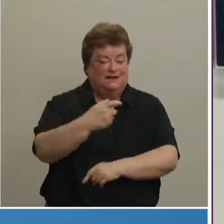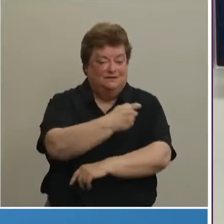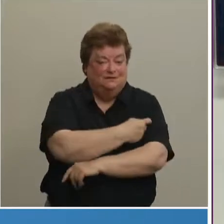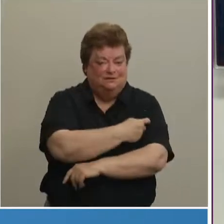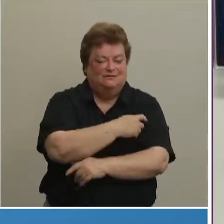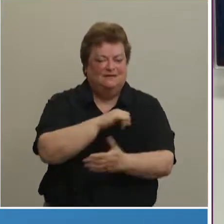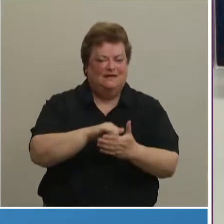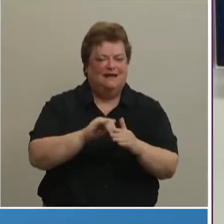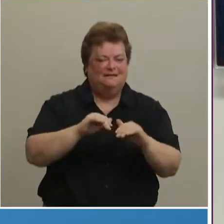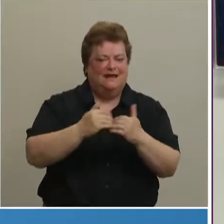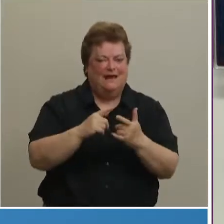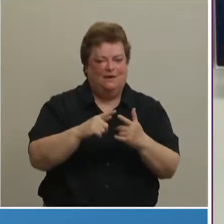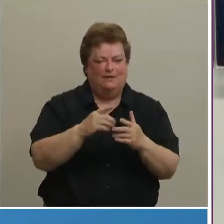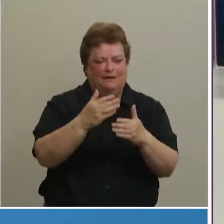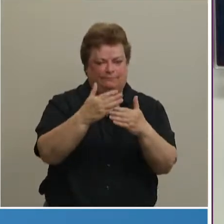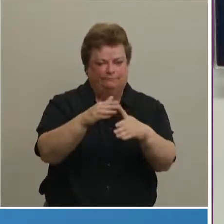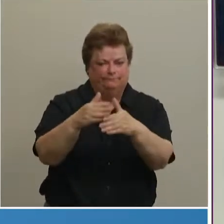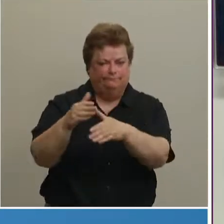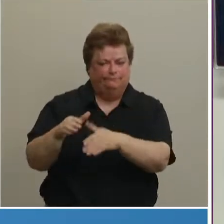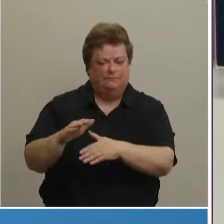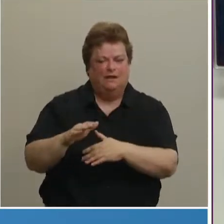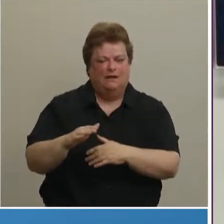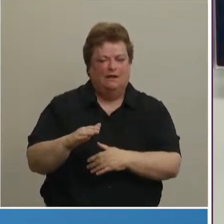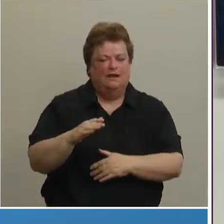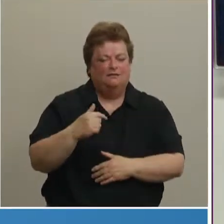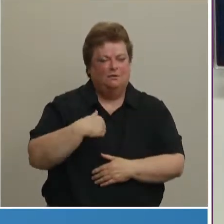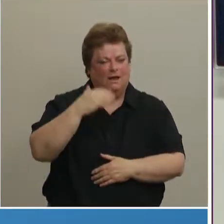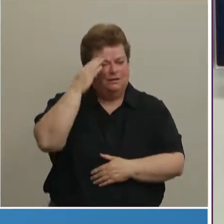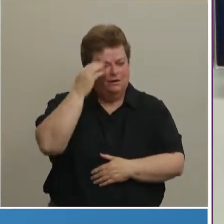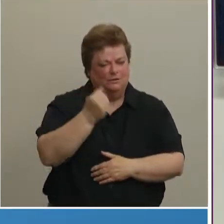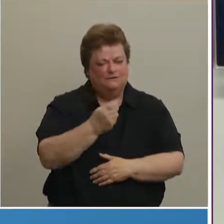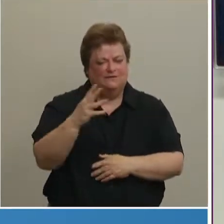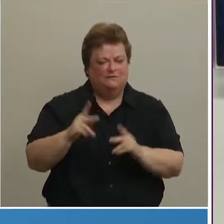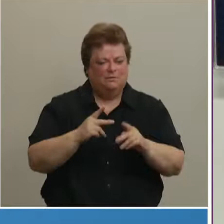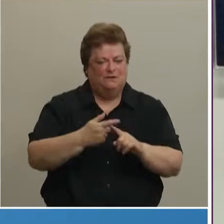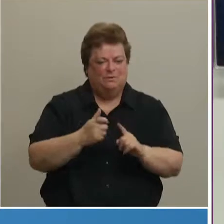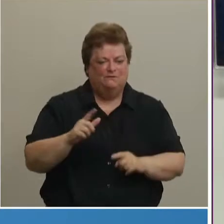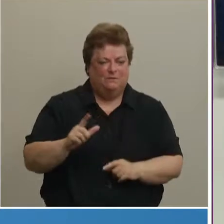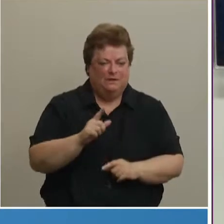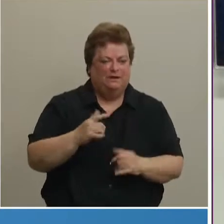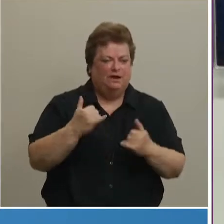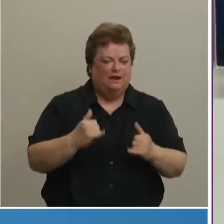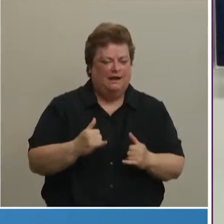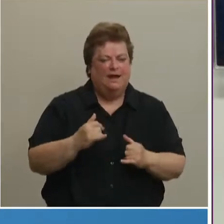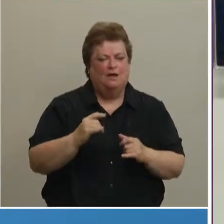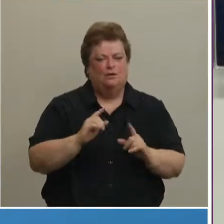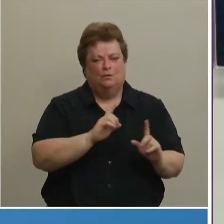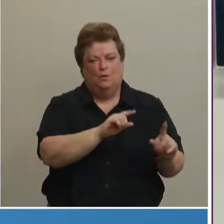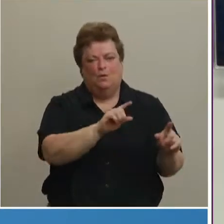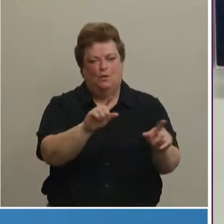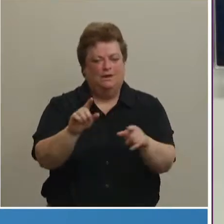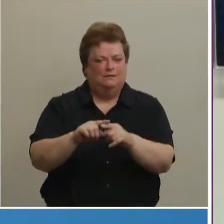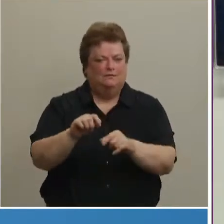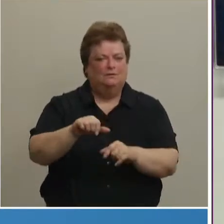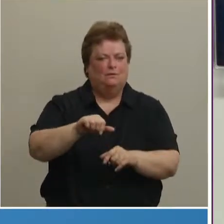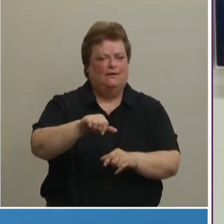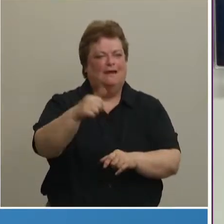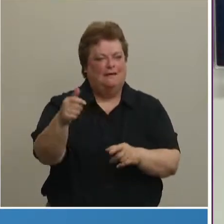are allocated. And I do know that several people from Lincoln are going to multiple different places.